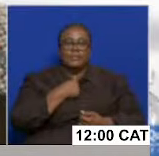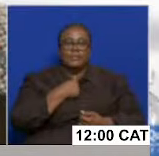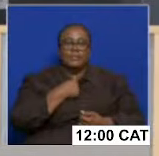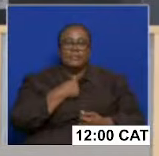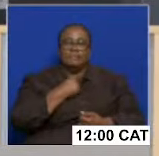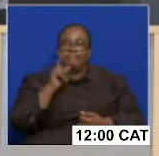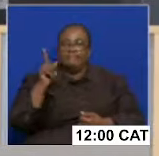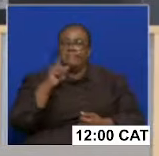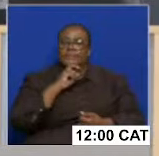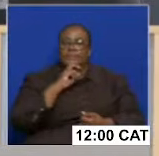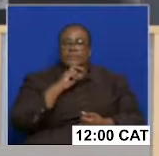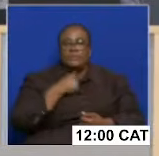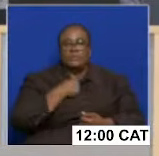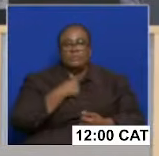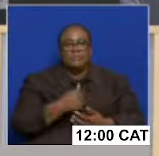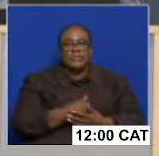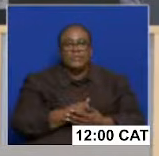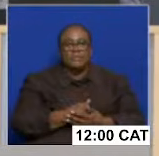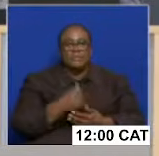Witness K, I don't know.